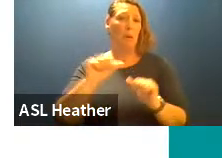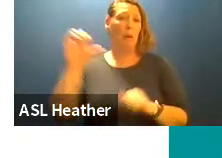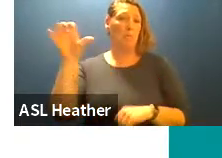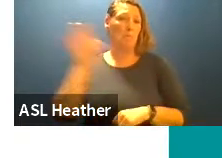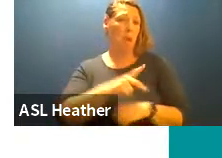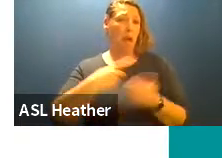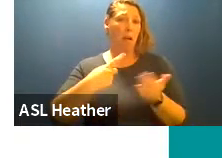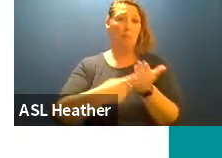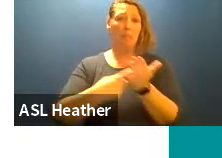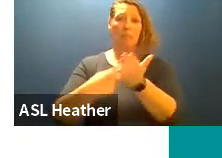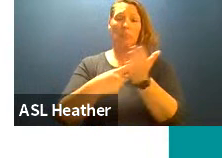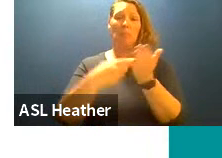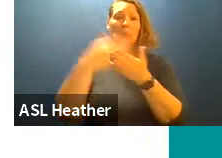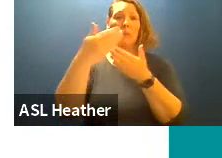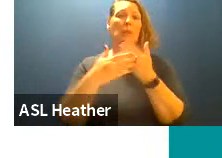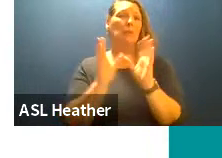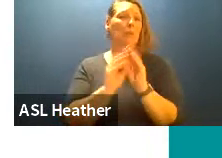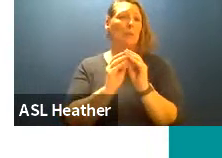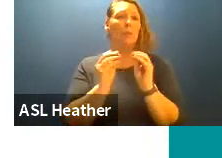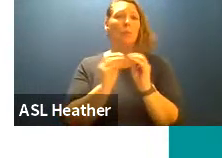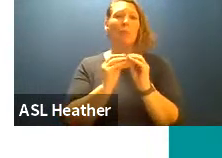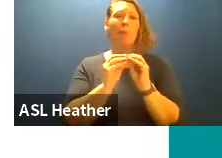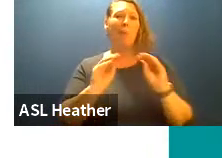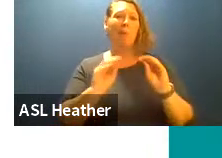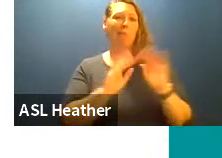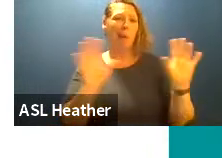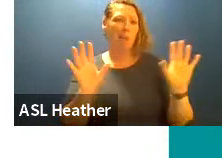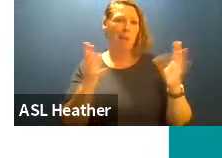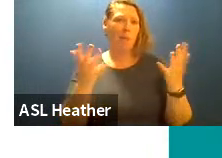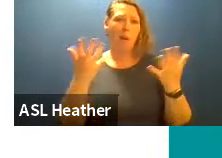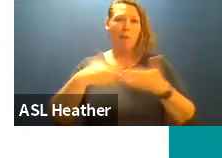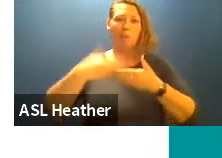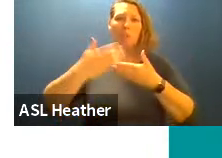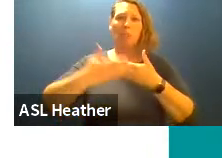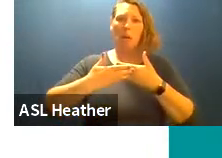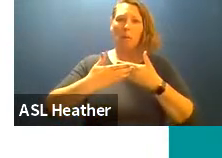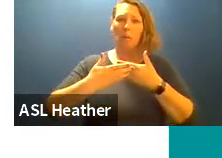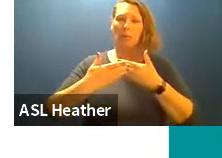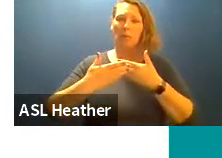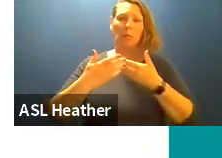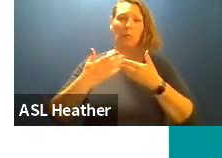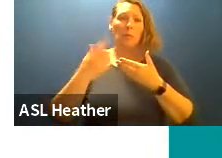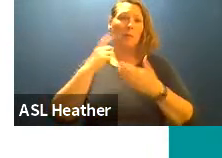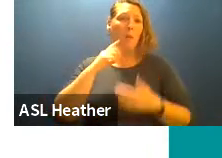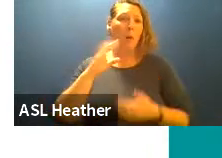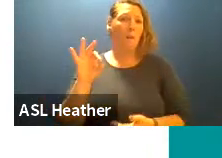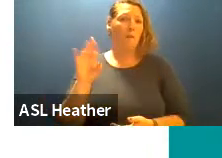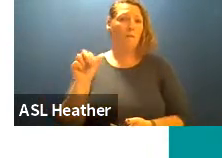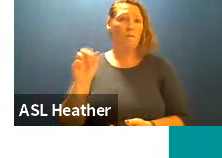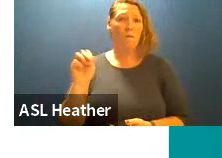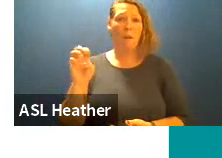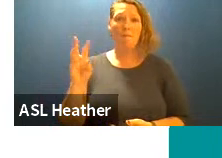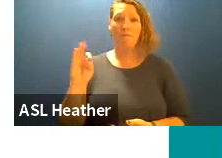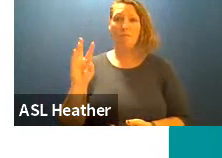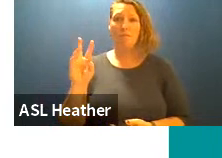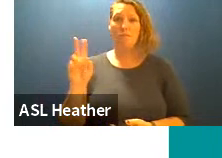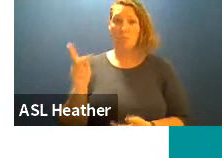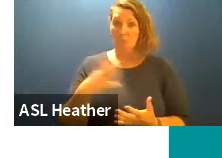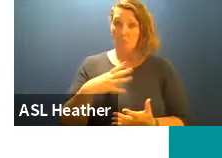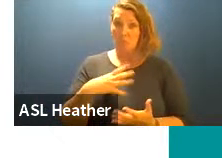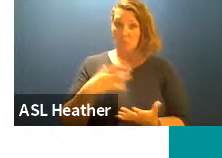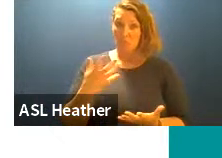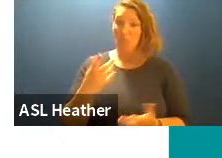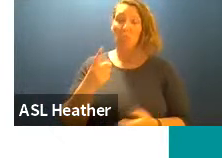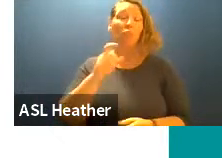next EAG meetings with a little bit more clarity in terms of the next steps of the development of the framework. Would that make sense? Yeah, that